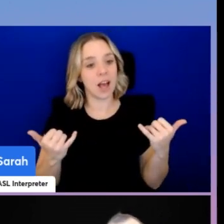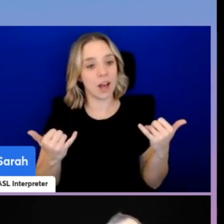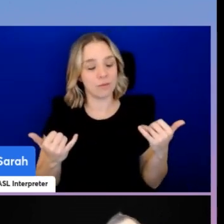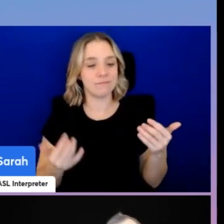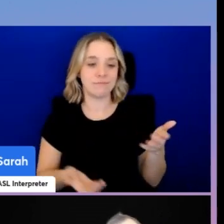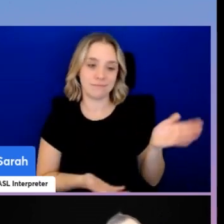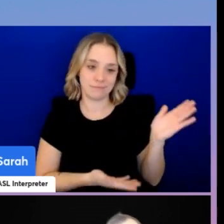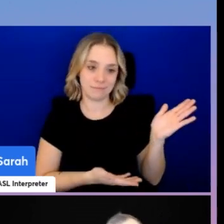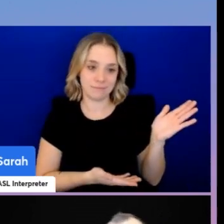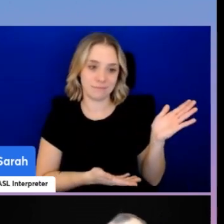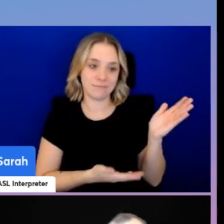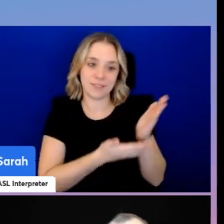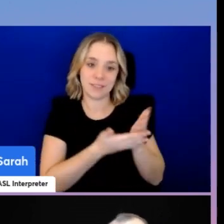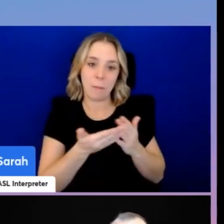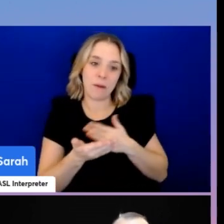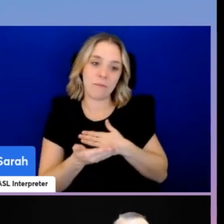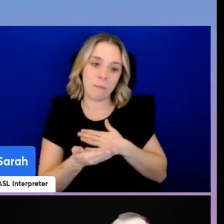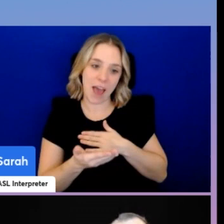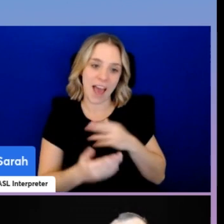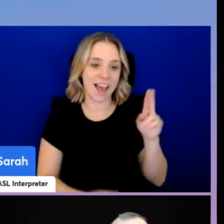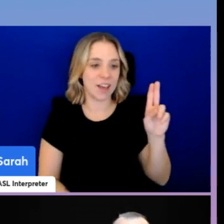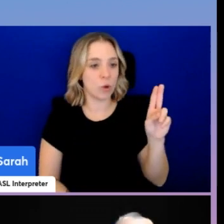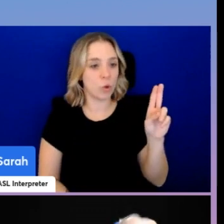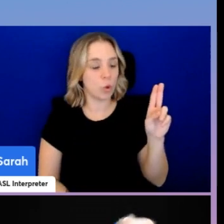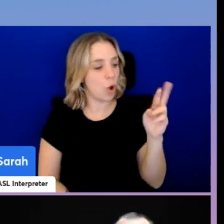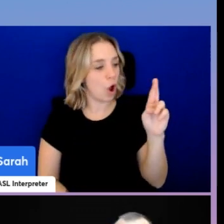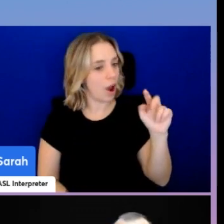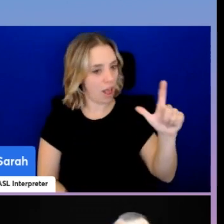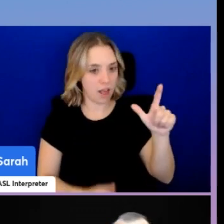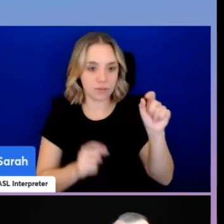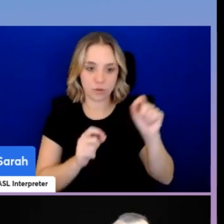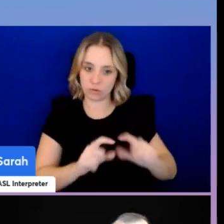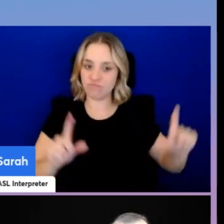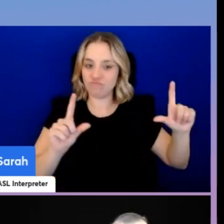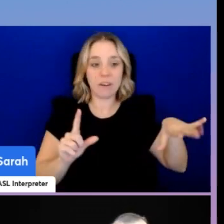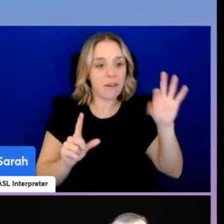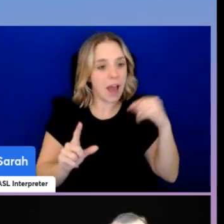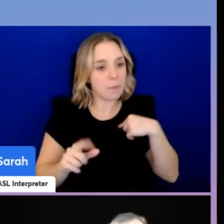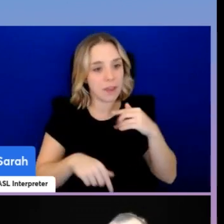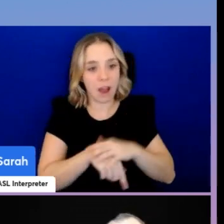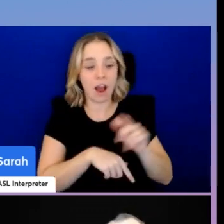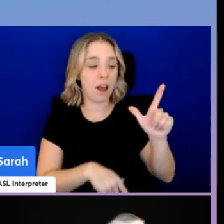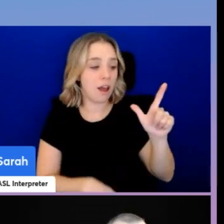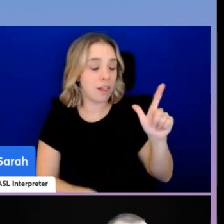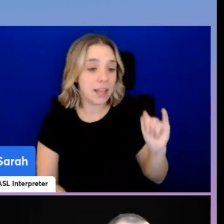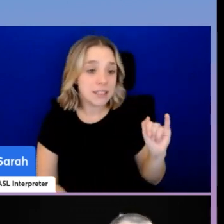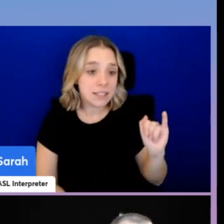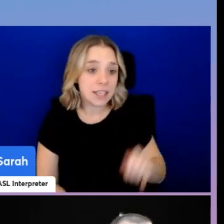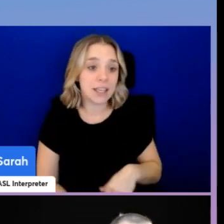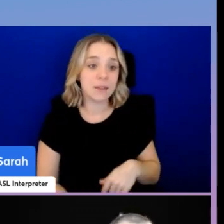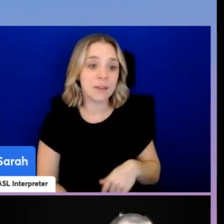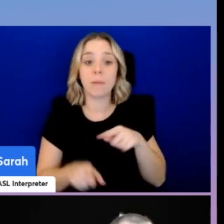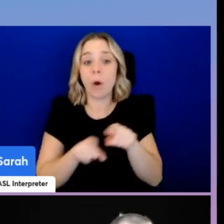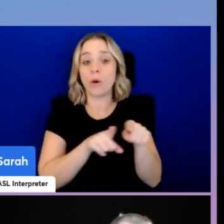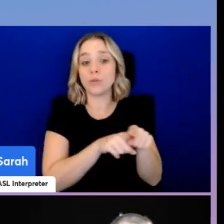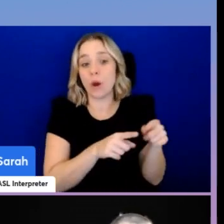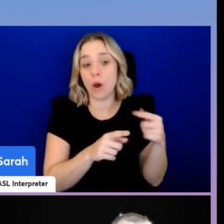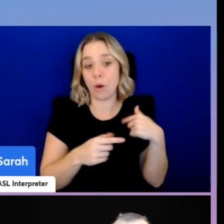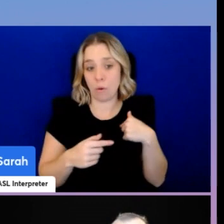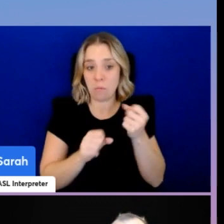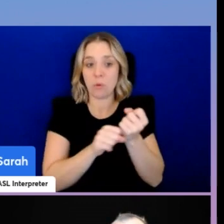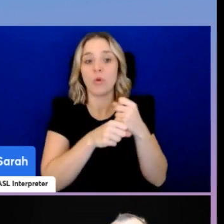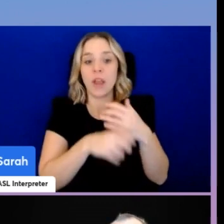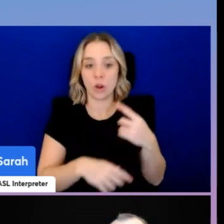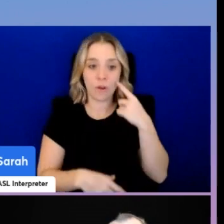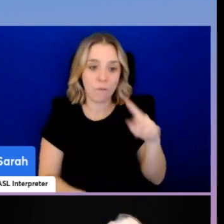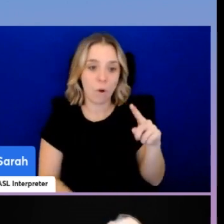of my URLs that you can link with me on. Find me on LinkedIn. I'm also the creator of